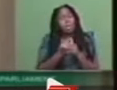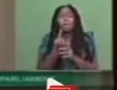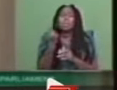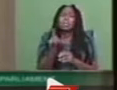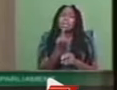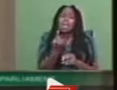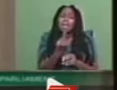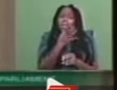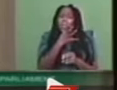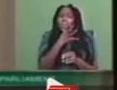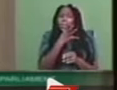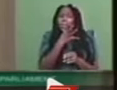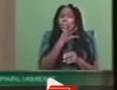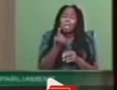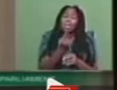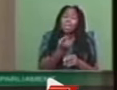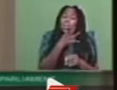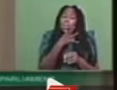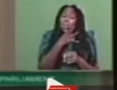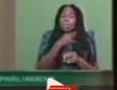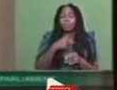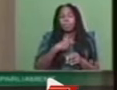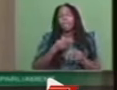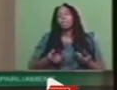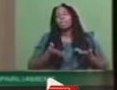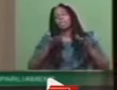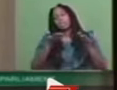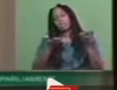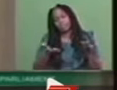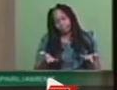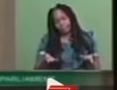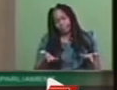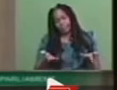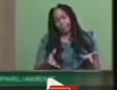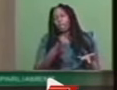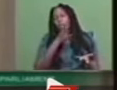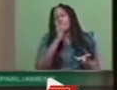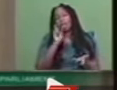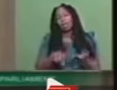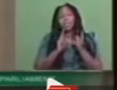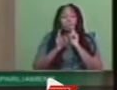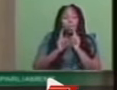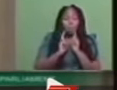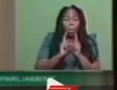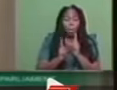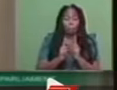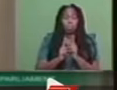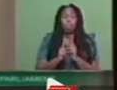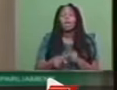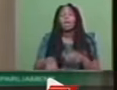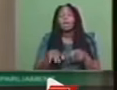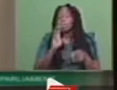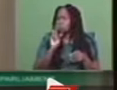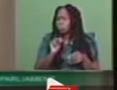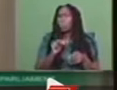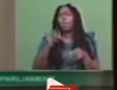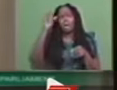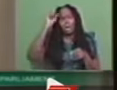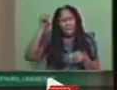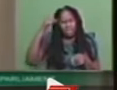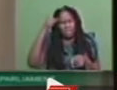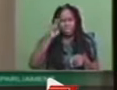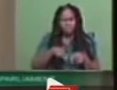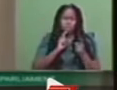suggest and recommend that government must have dialogue with employers to ensure that parents receive reasonable time off once per